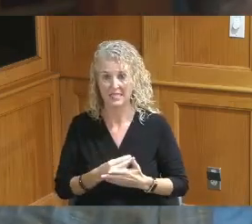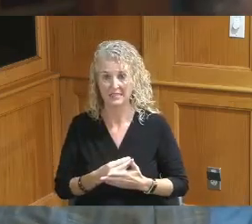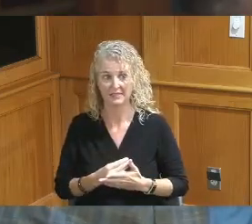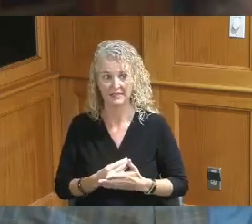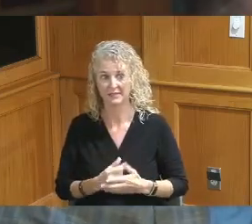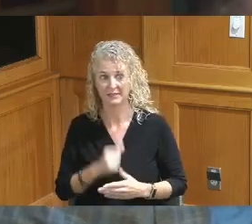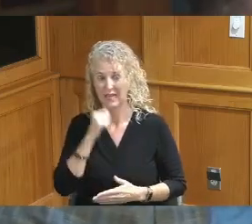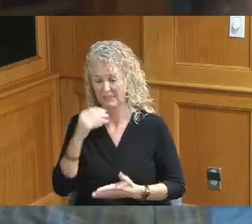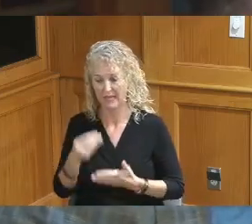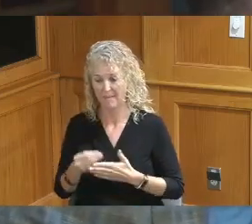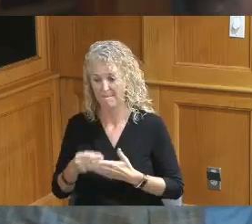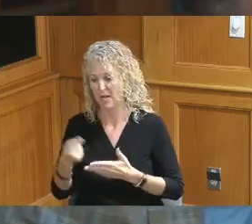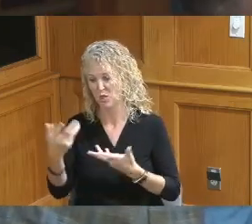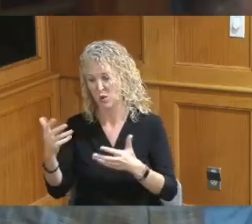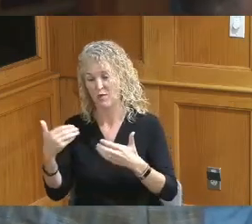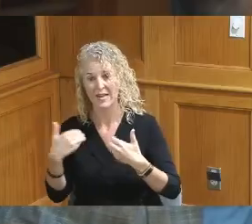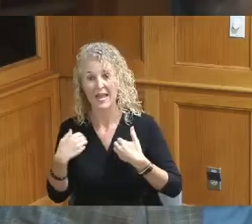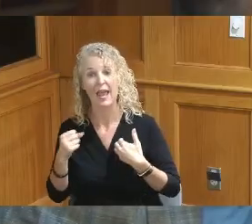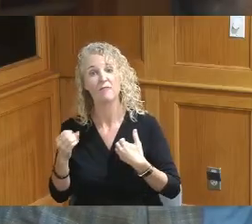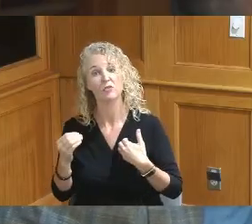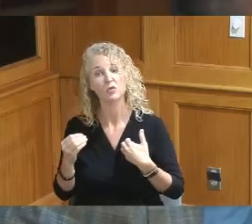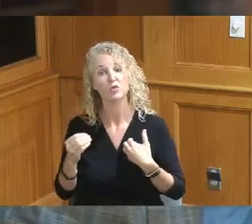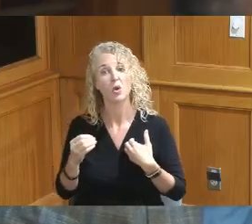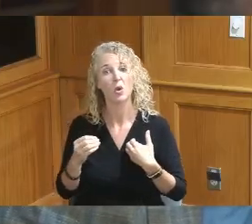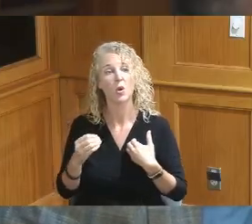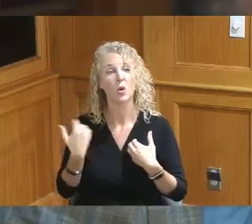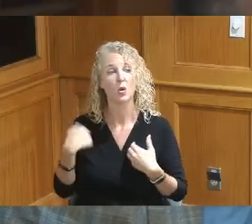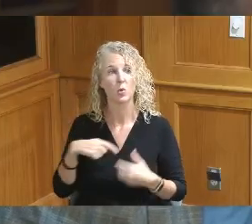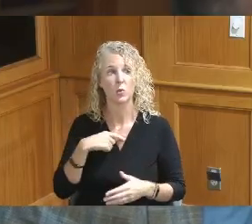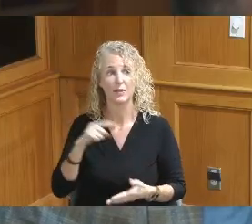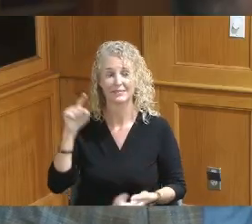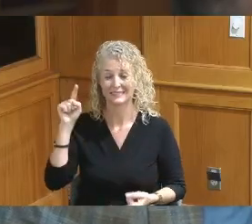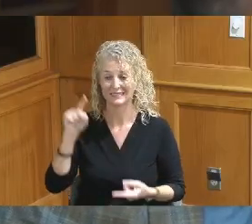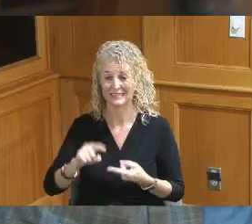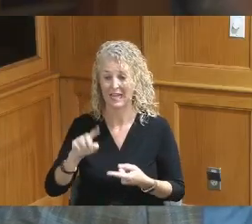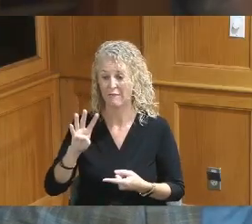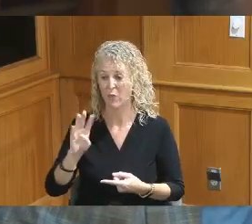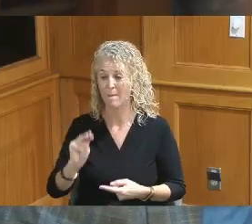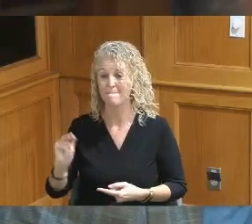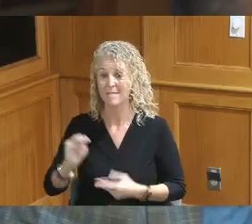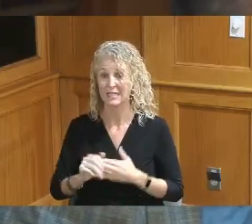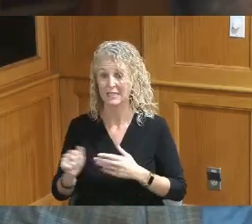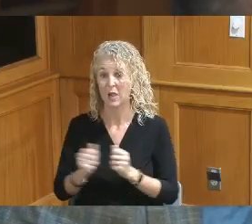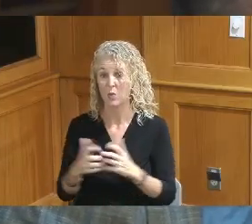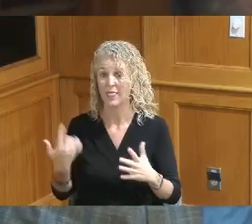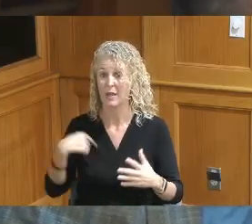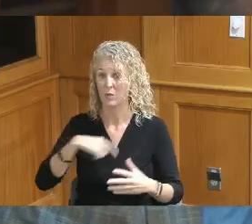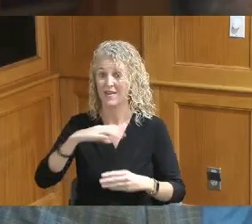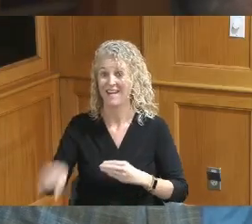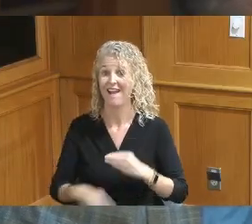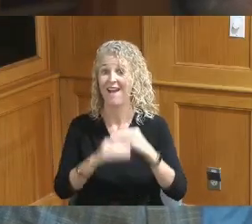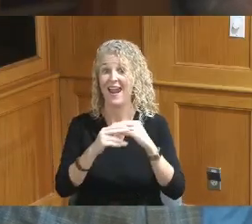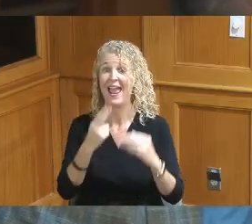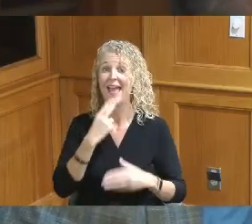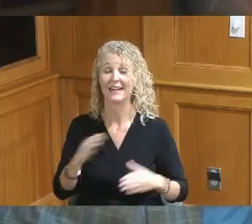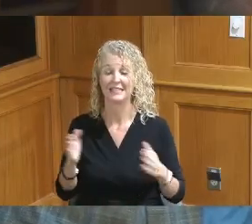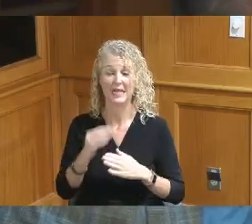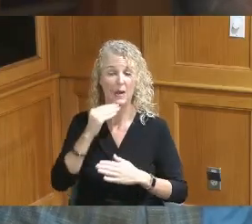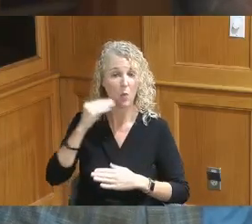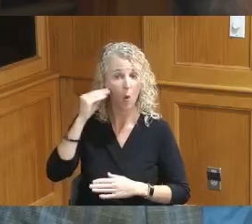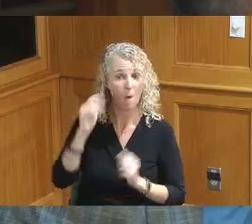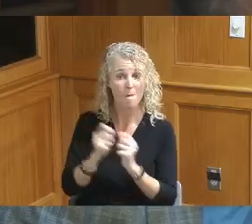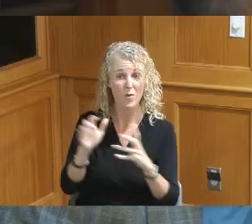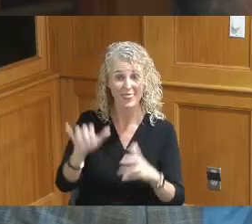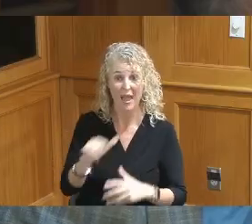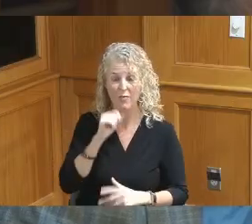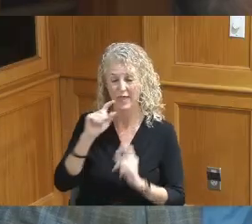you were already going to have. So you would have been down to $4 million without us adding tiny homes. Without tiny homes,